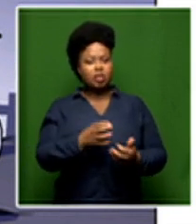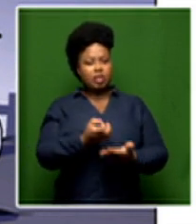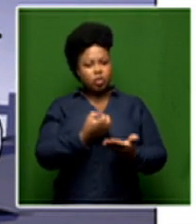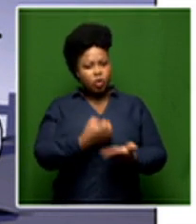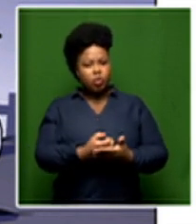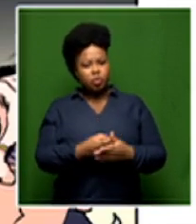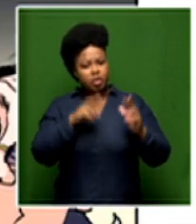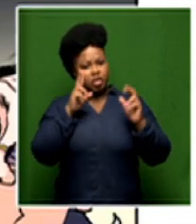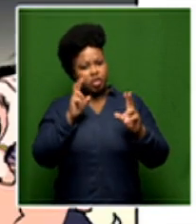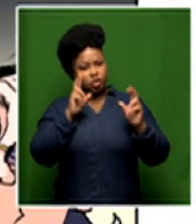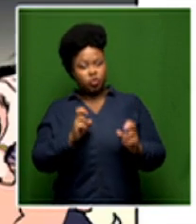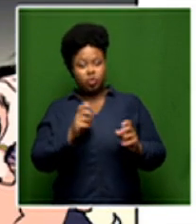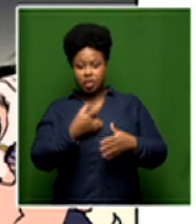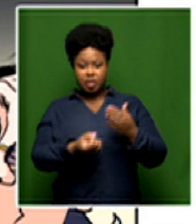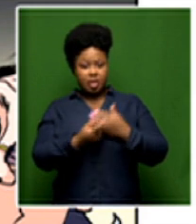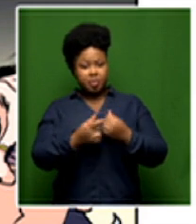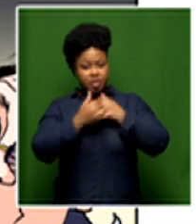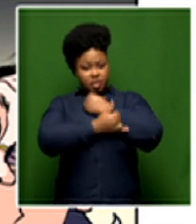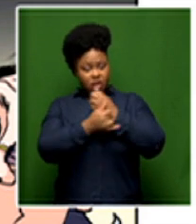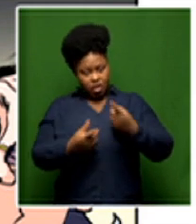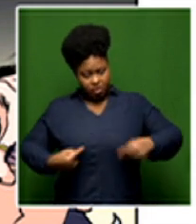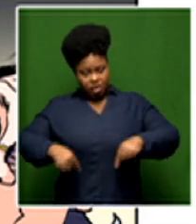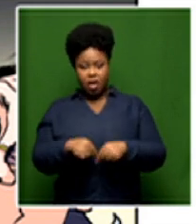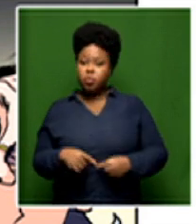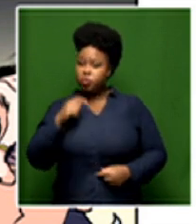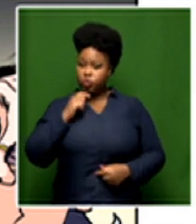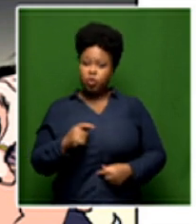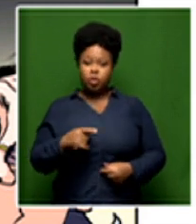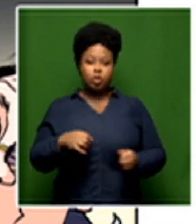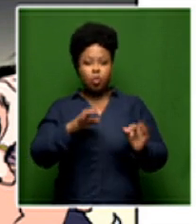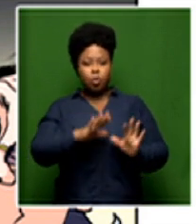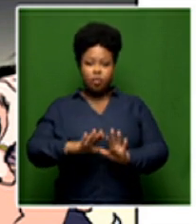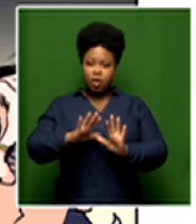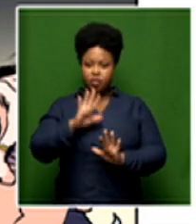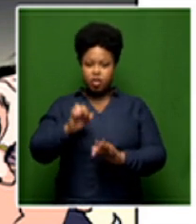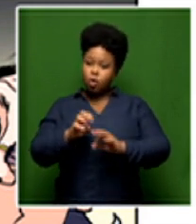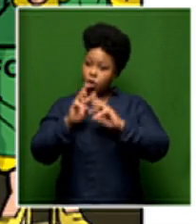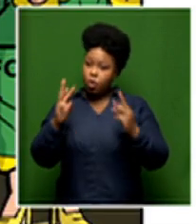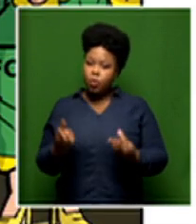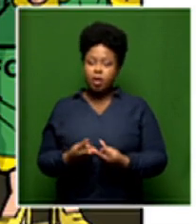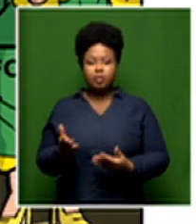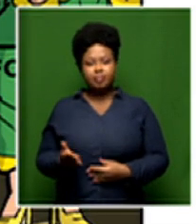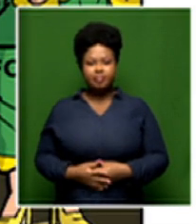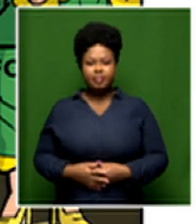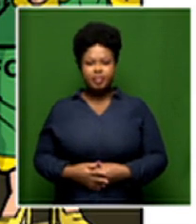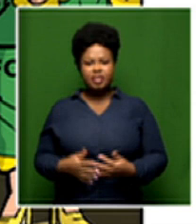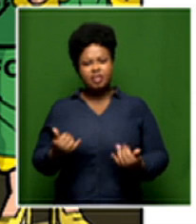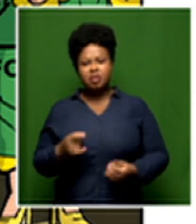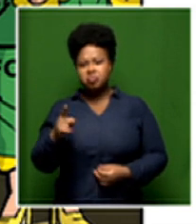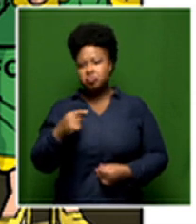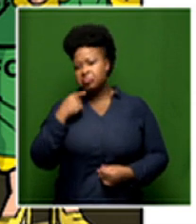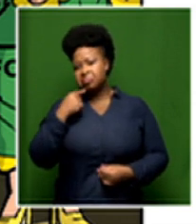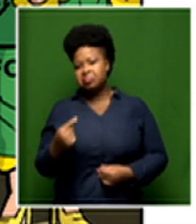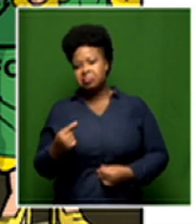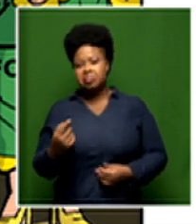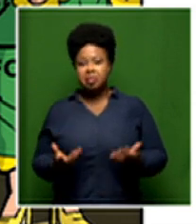socio-economic issues that go on in our country and in the rest of the continent and the world at large. But where would you